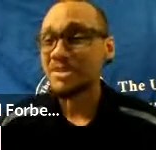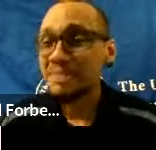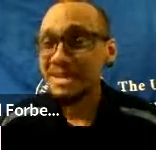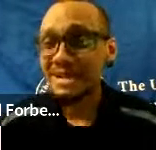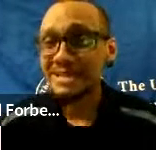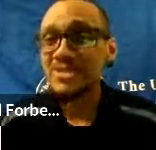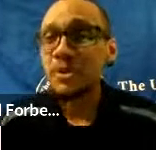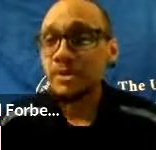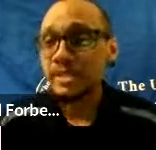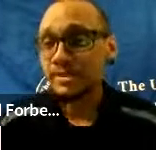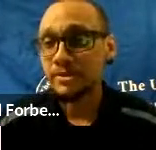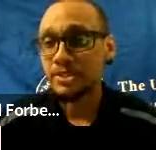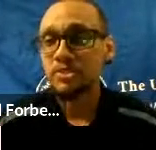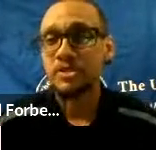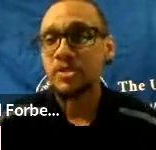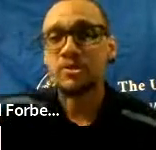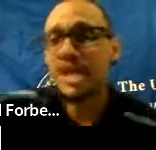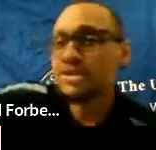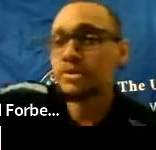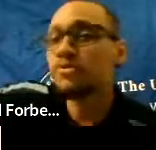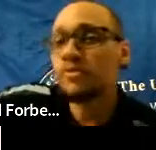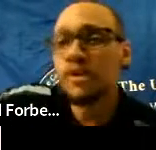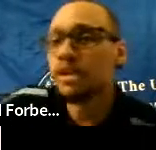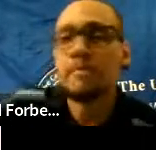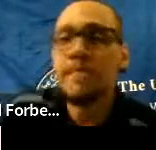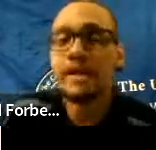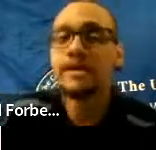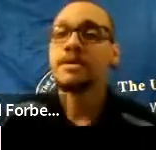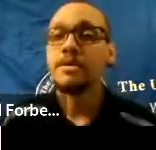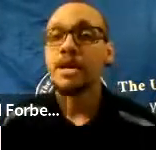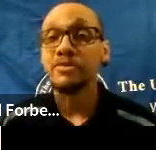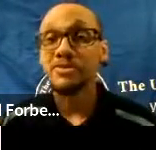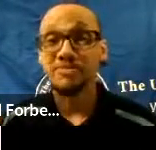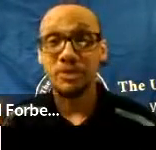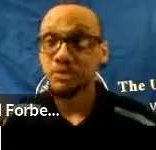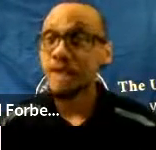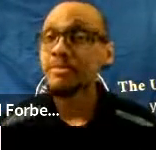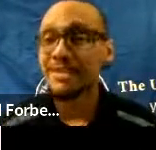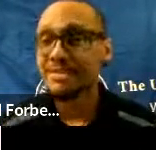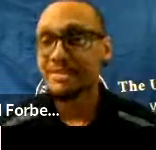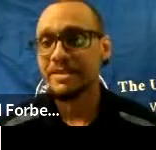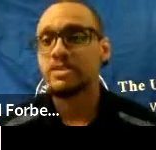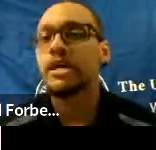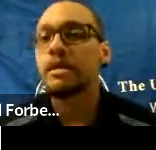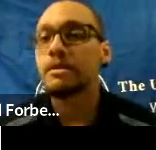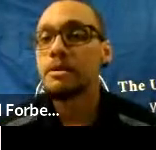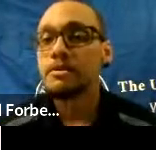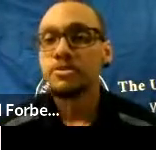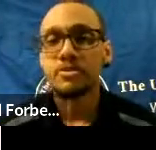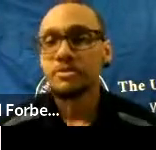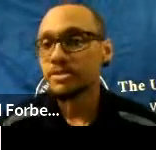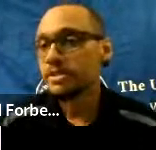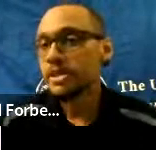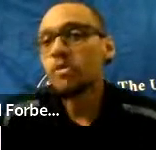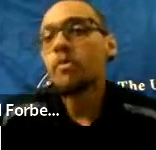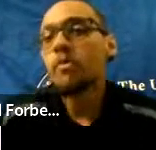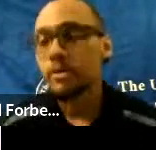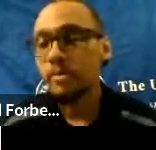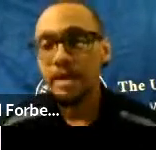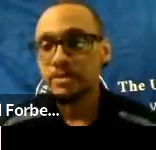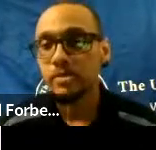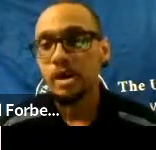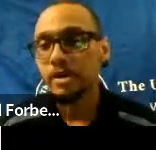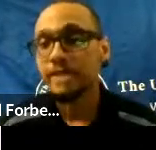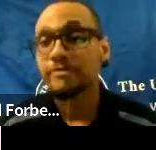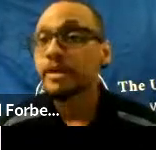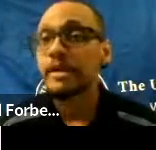parents screaming and scolding their children. Oh, Johnny, you're too far, come back. And they're traumatizing that child. So they don't want to